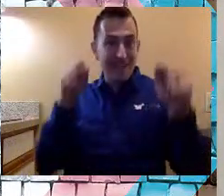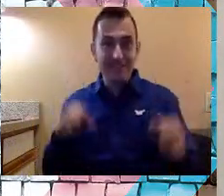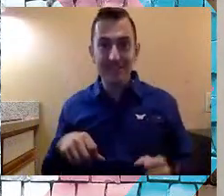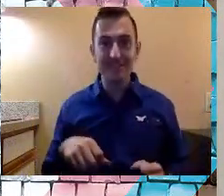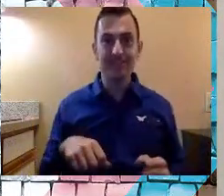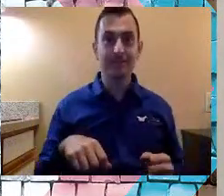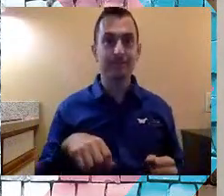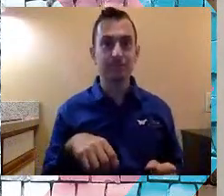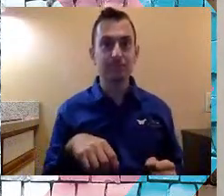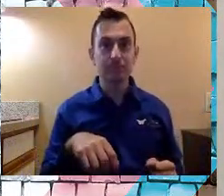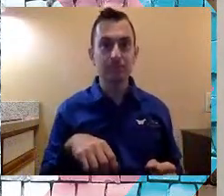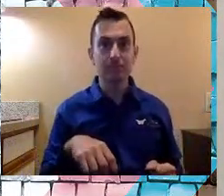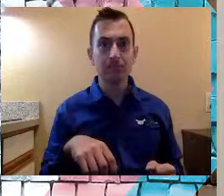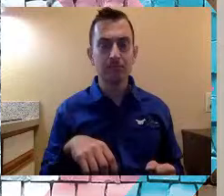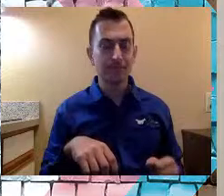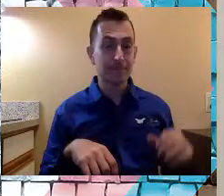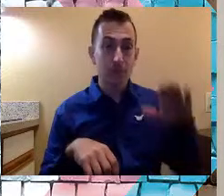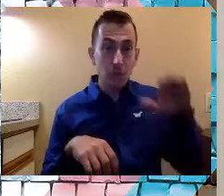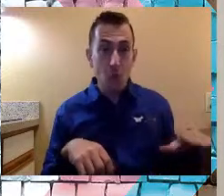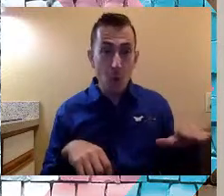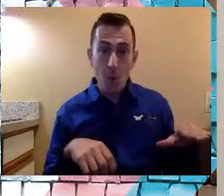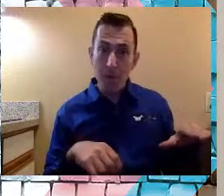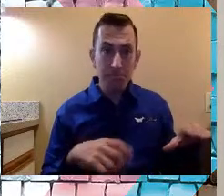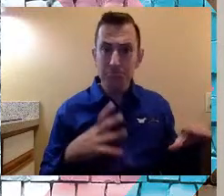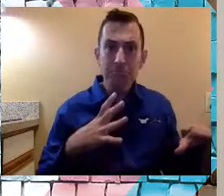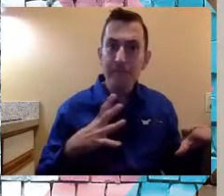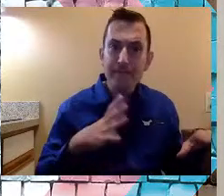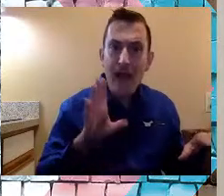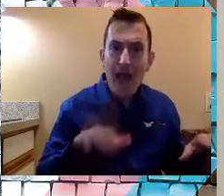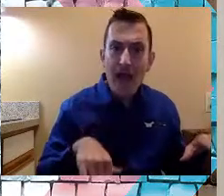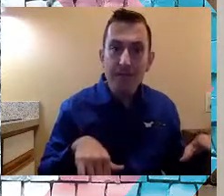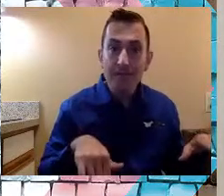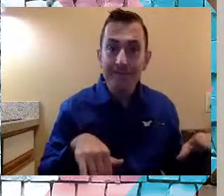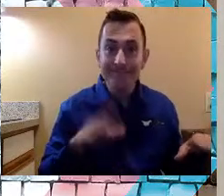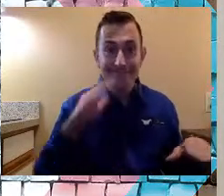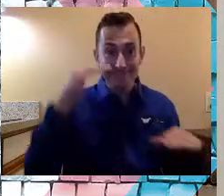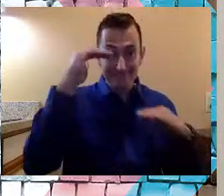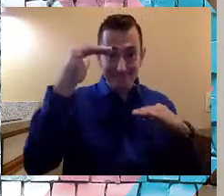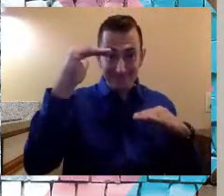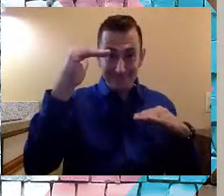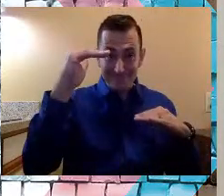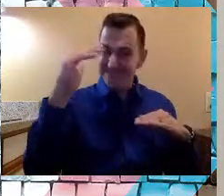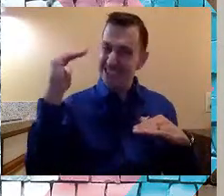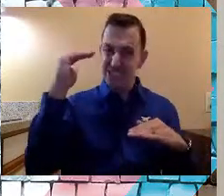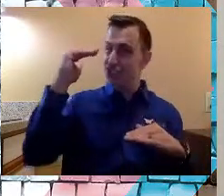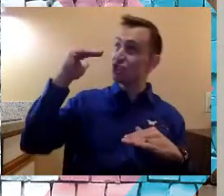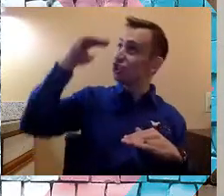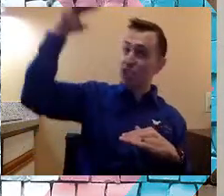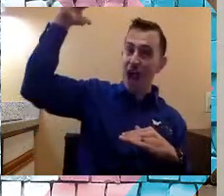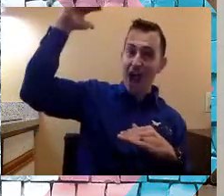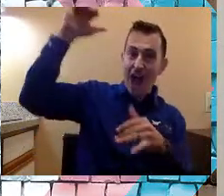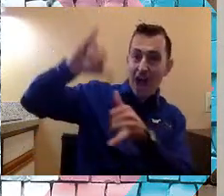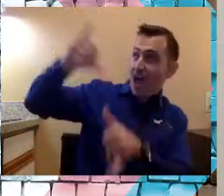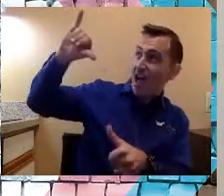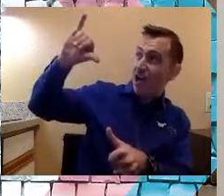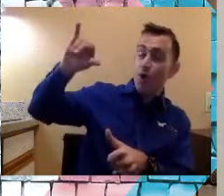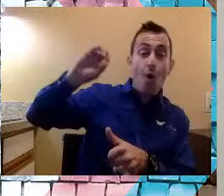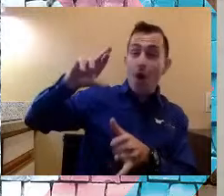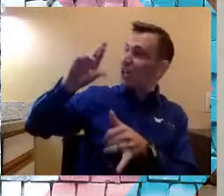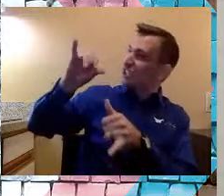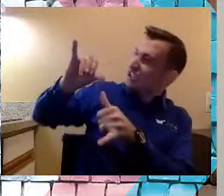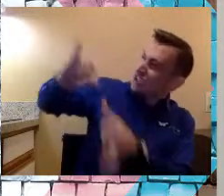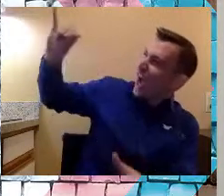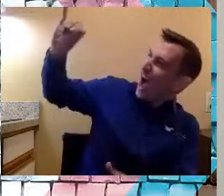It's okay to be small, medium, large, or